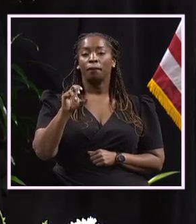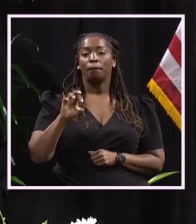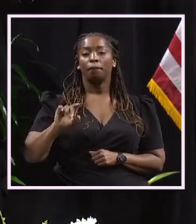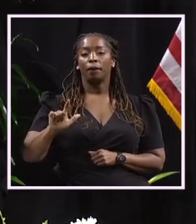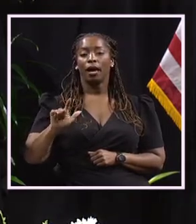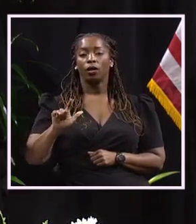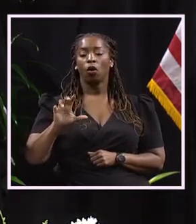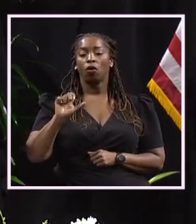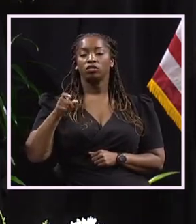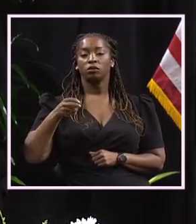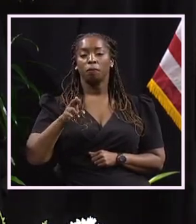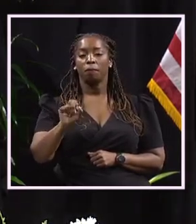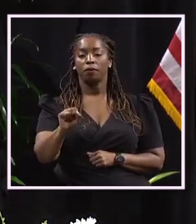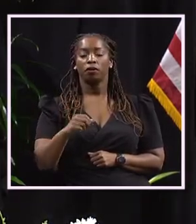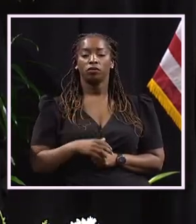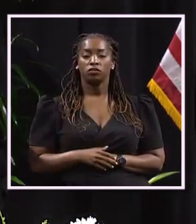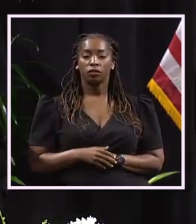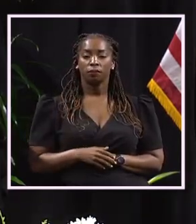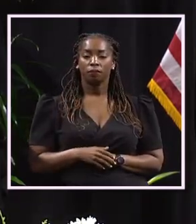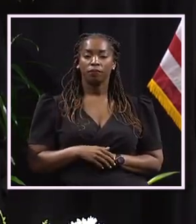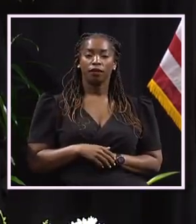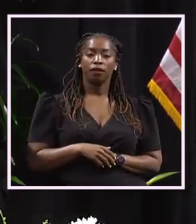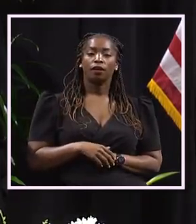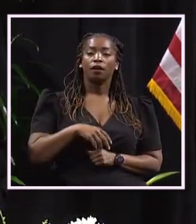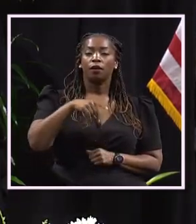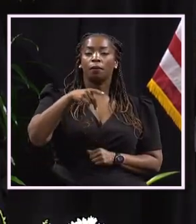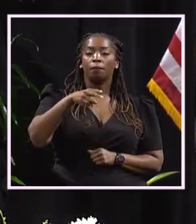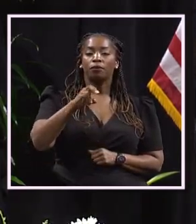Priscilla I. Melgoza, cum laude.